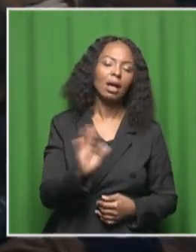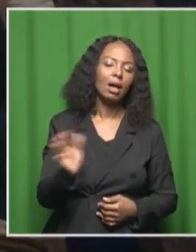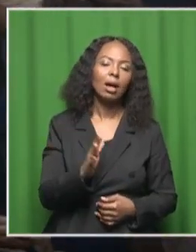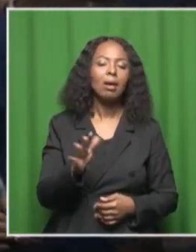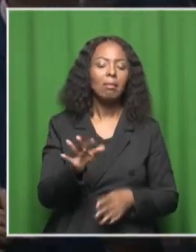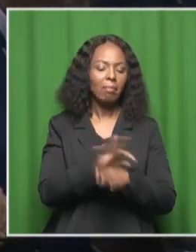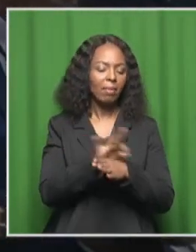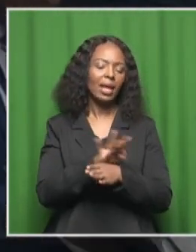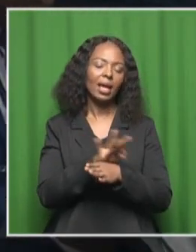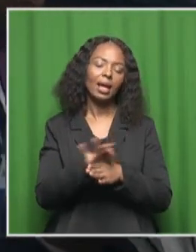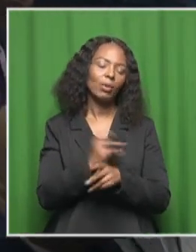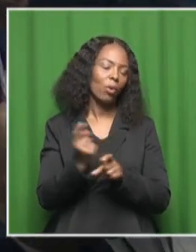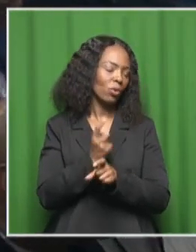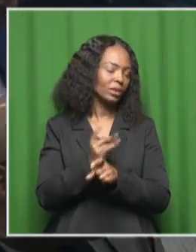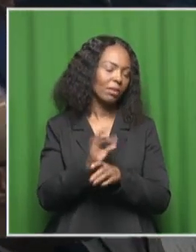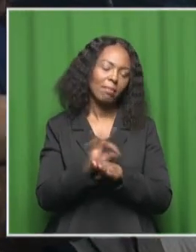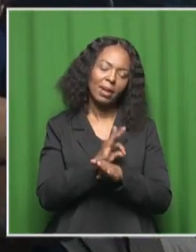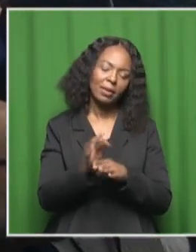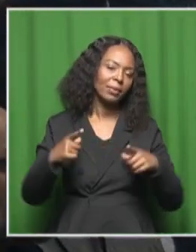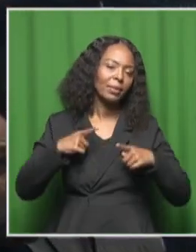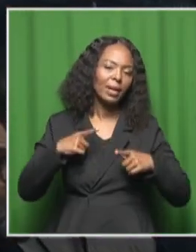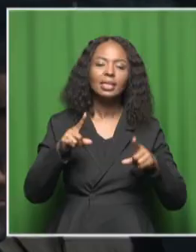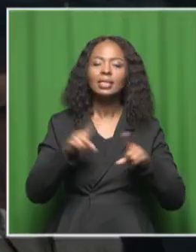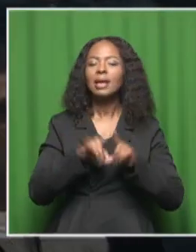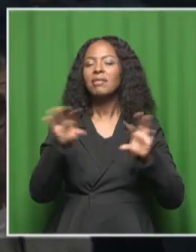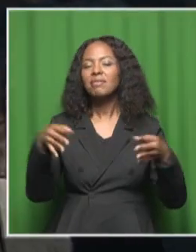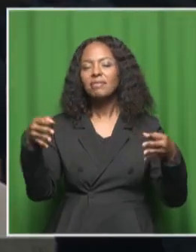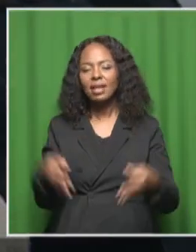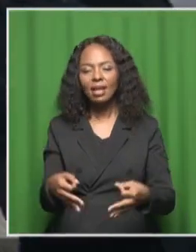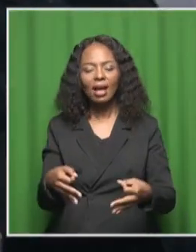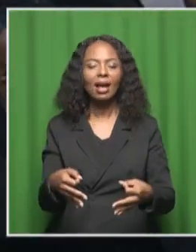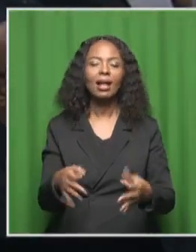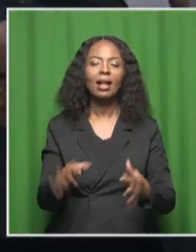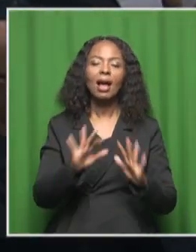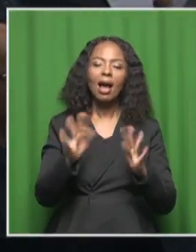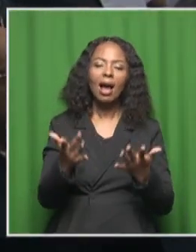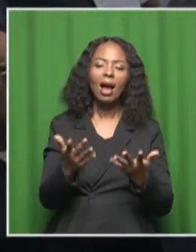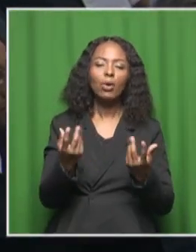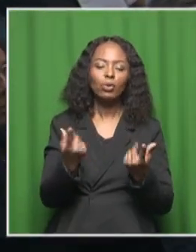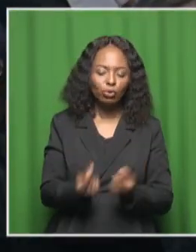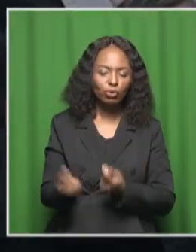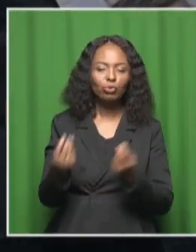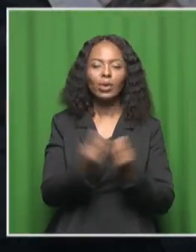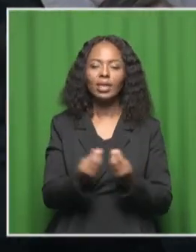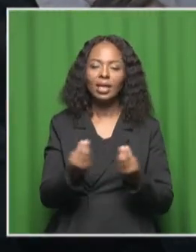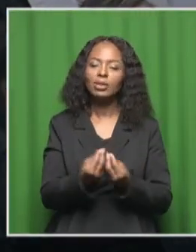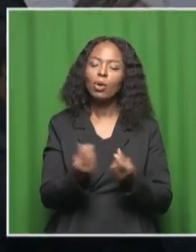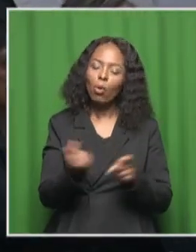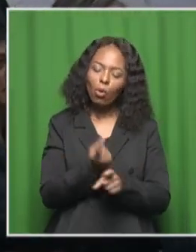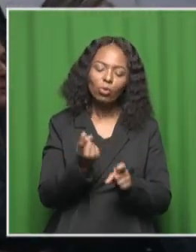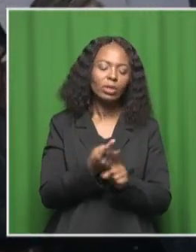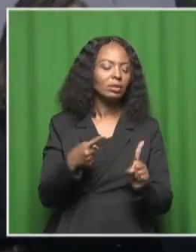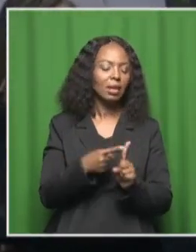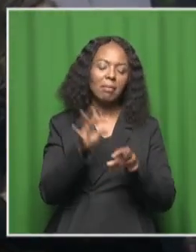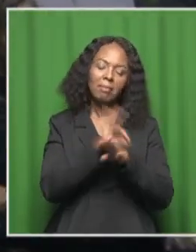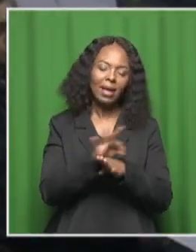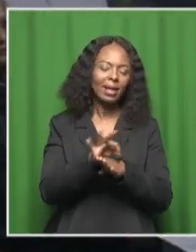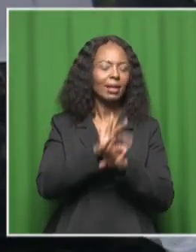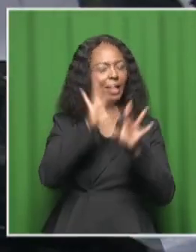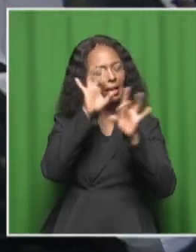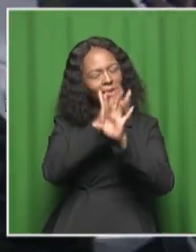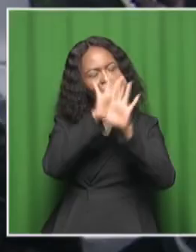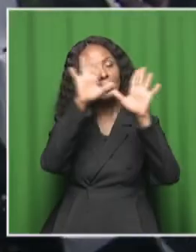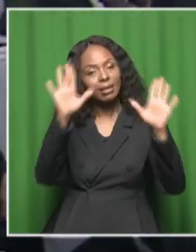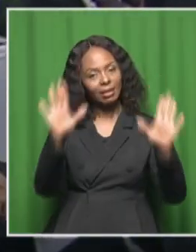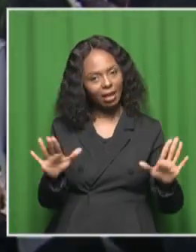meticulously, including this funeral, who will speak, how things should run, and all those things. And he was very clear about